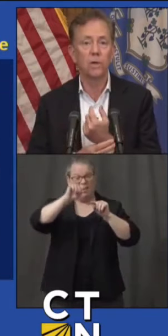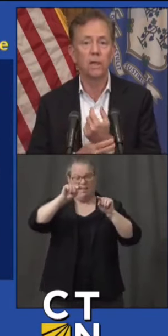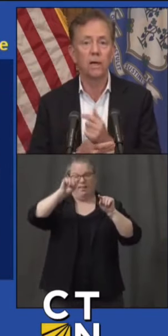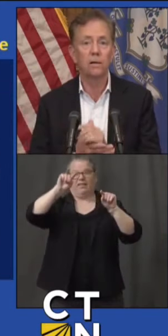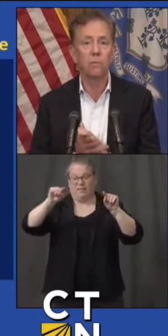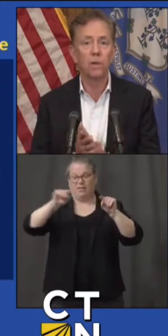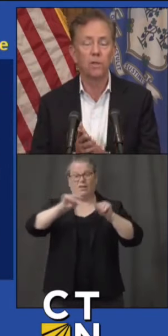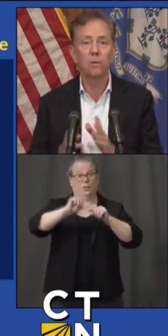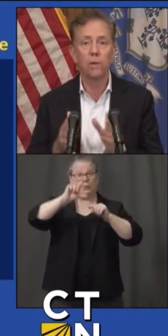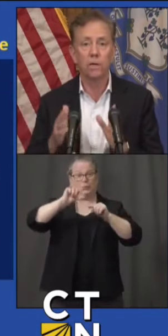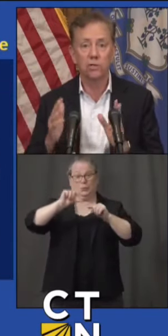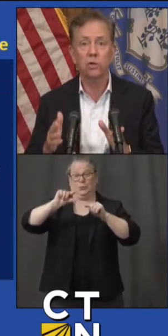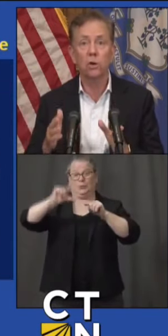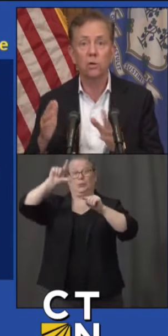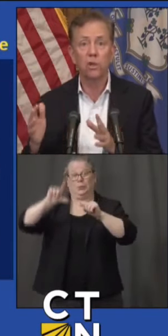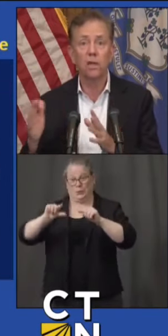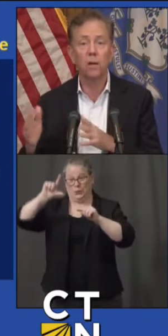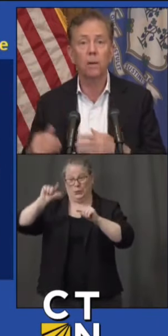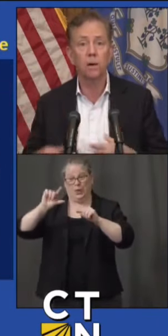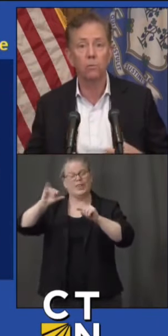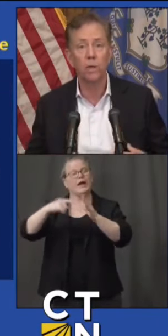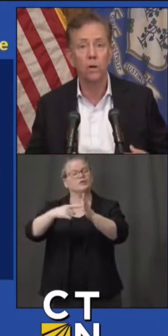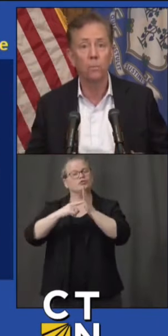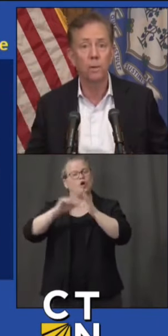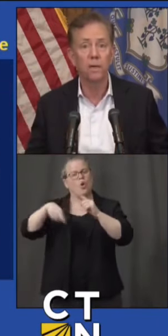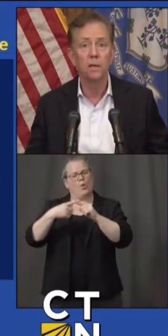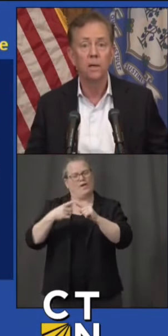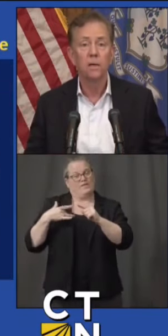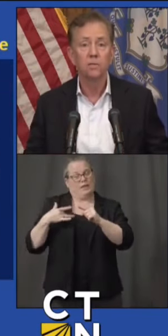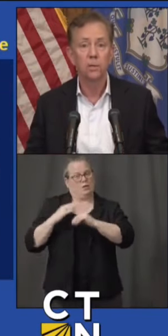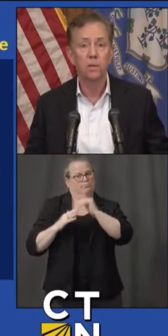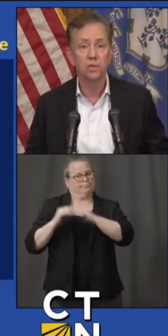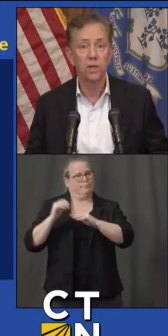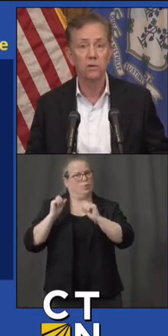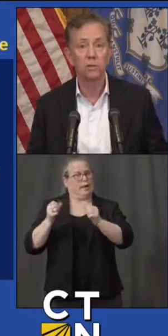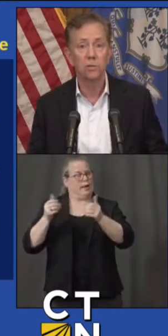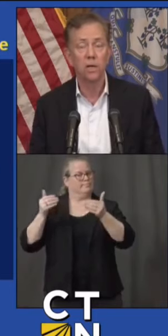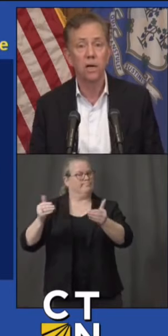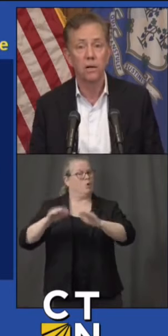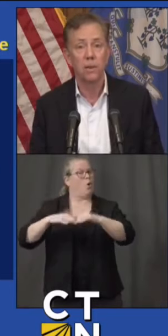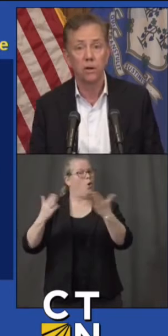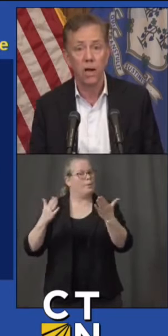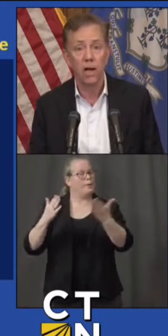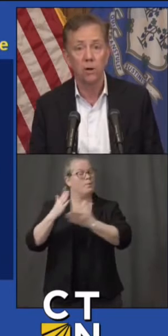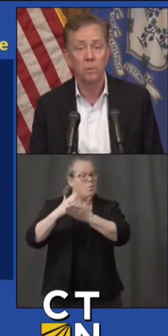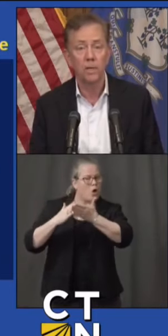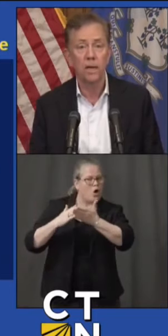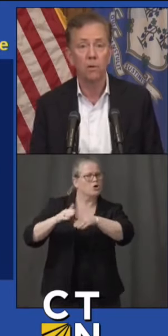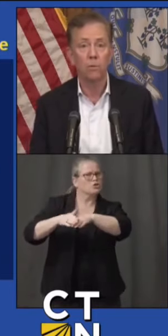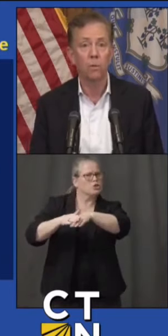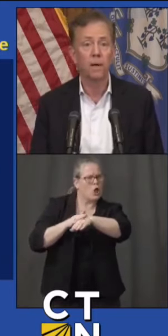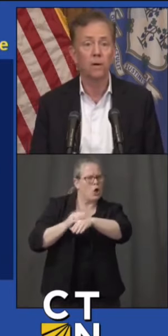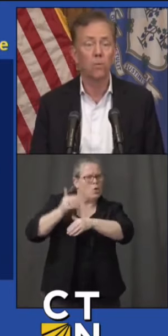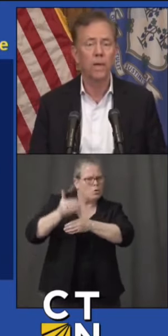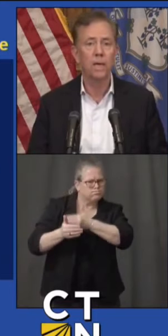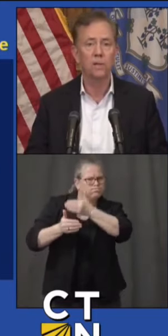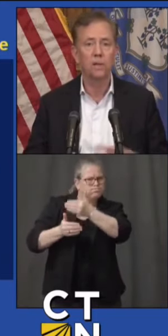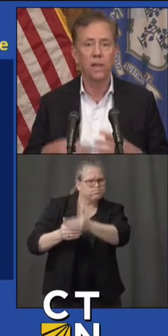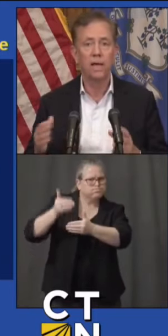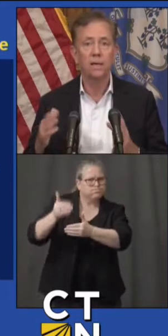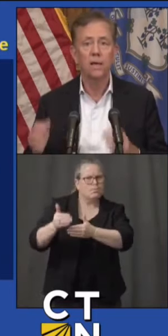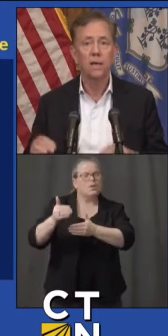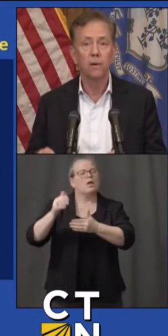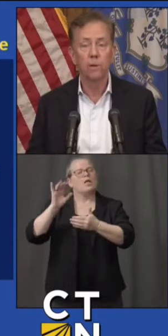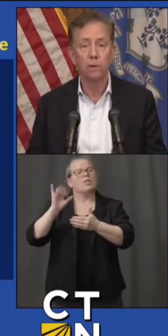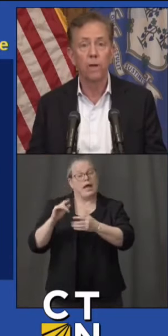green light when we think we can start thinking about reopening some of the sectors of the economy that are not open now. We're about a week into